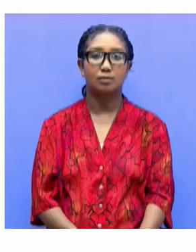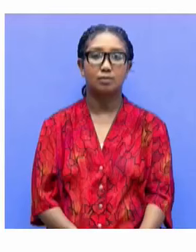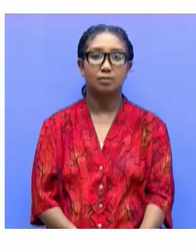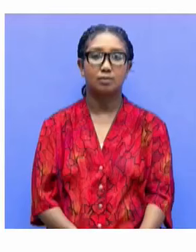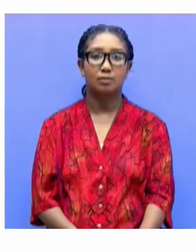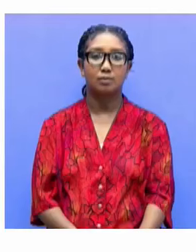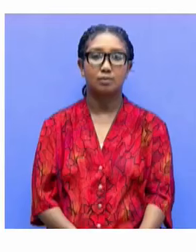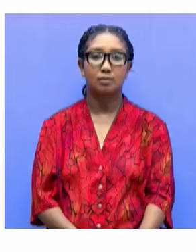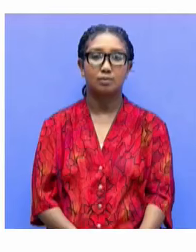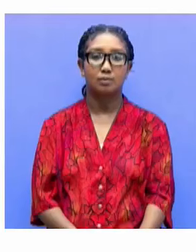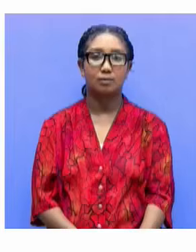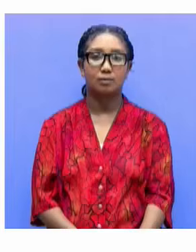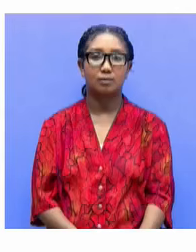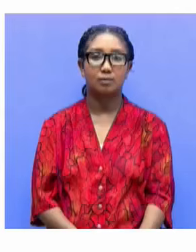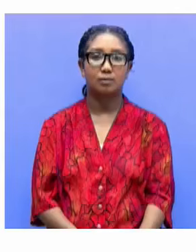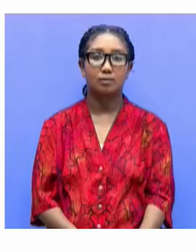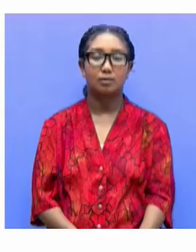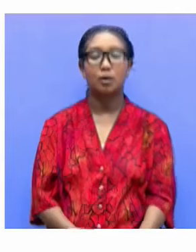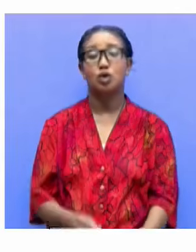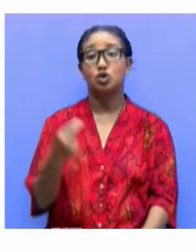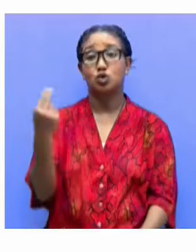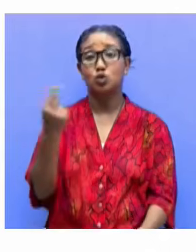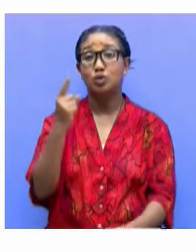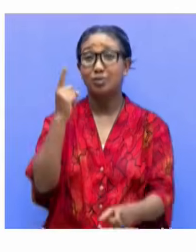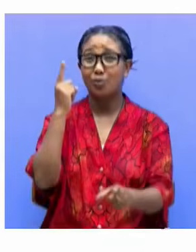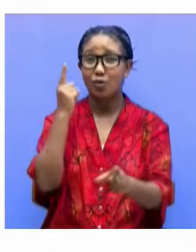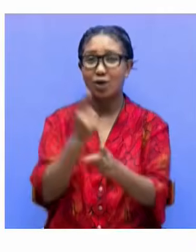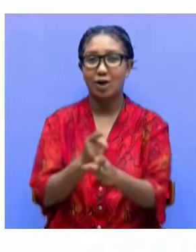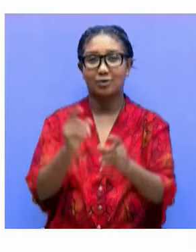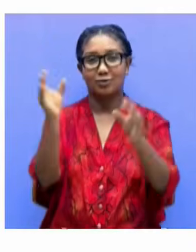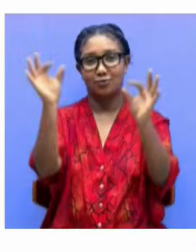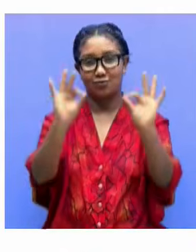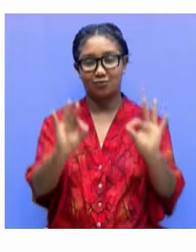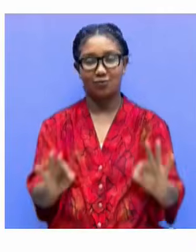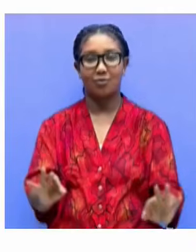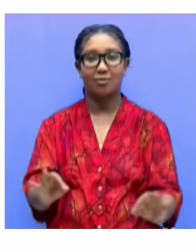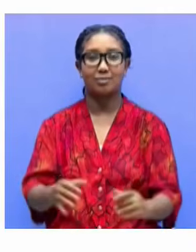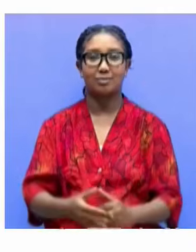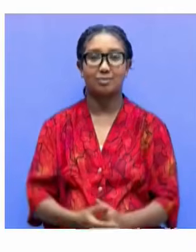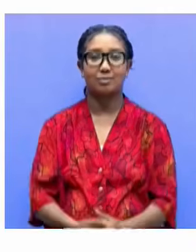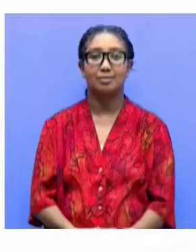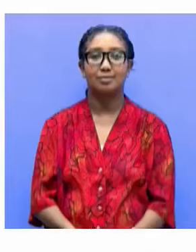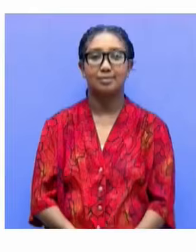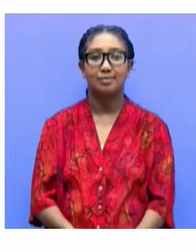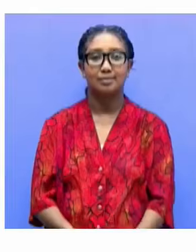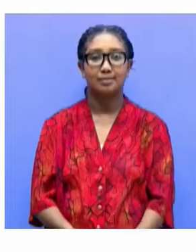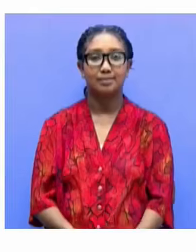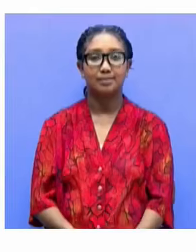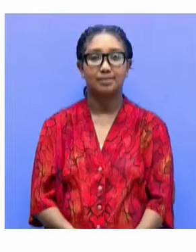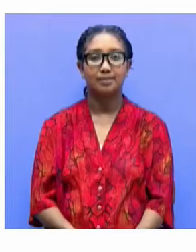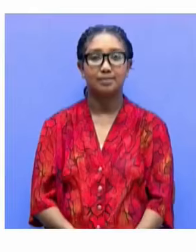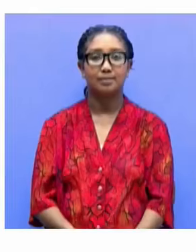Use the correct form, the correct